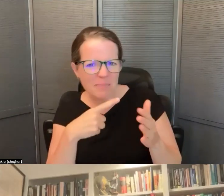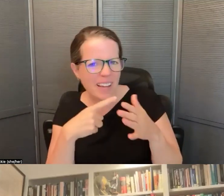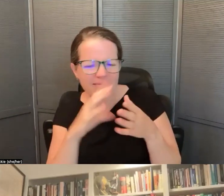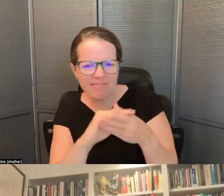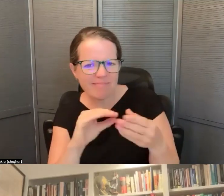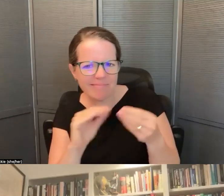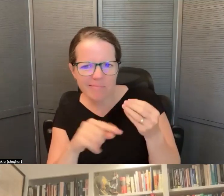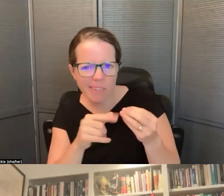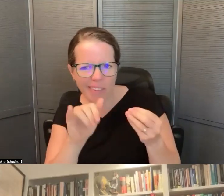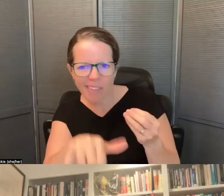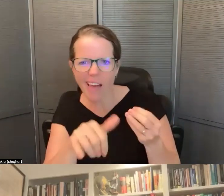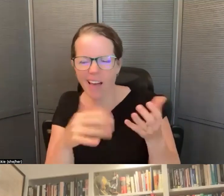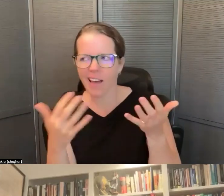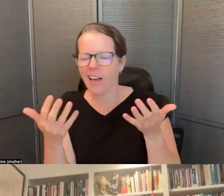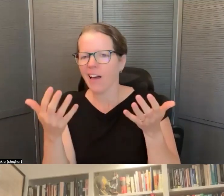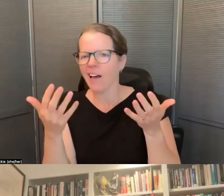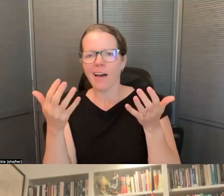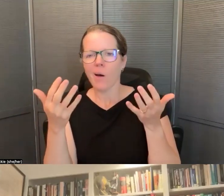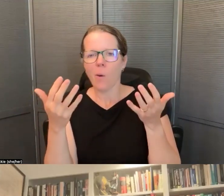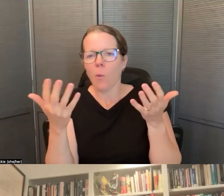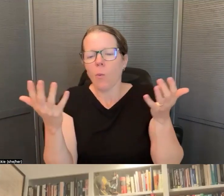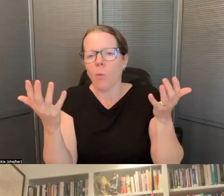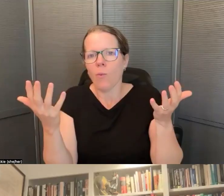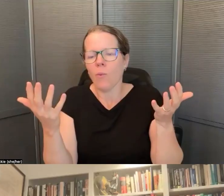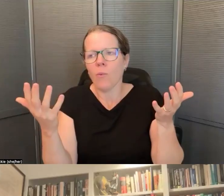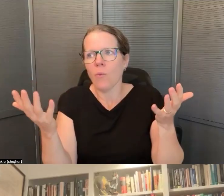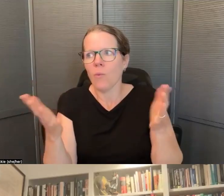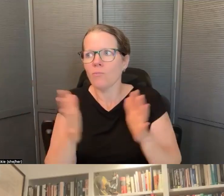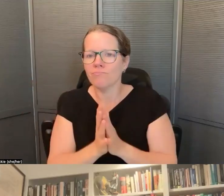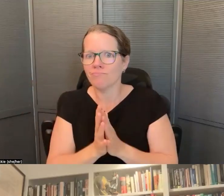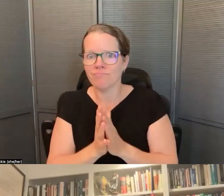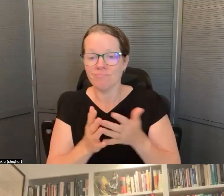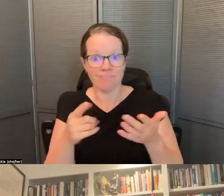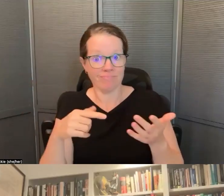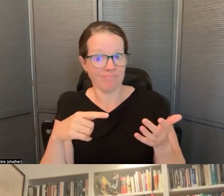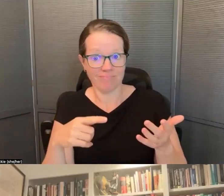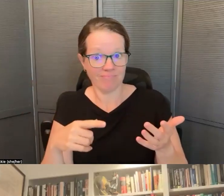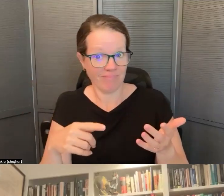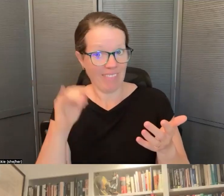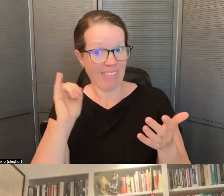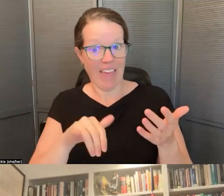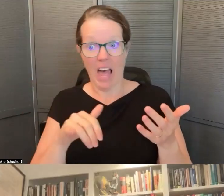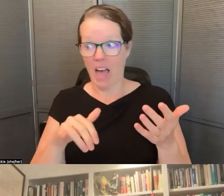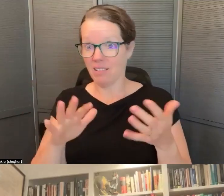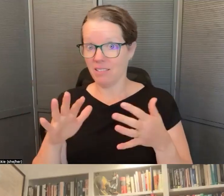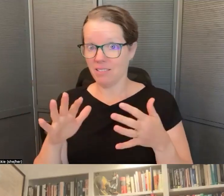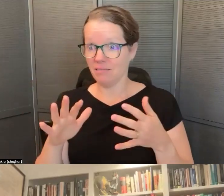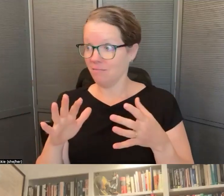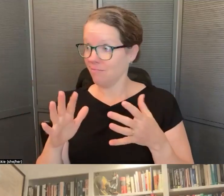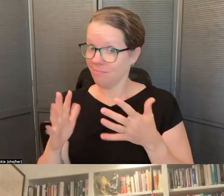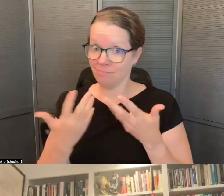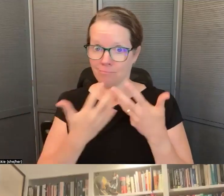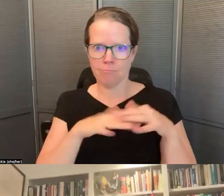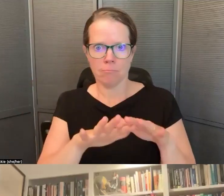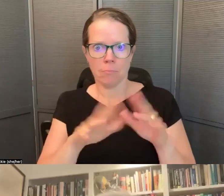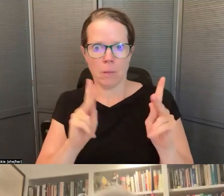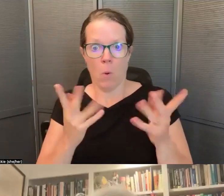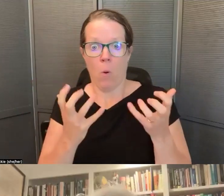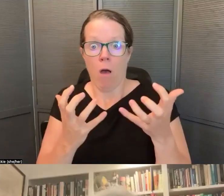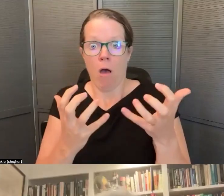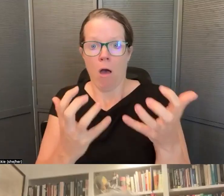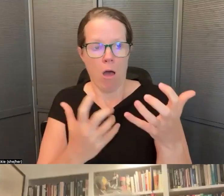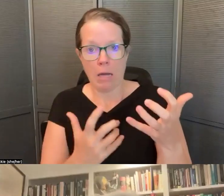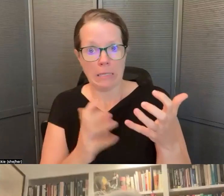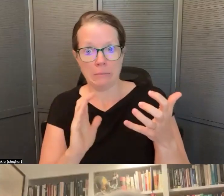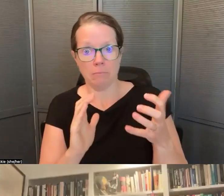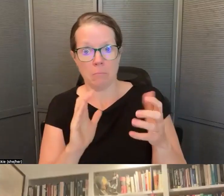what the implications for, the amazing reception to this sort of work has been? Sure. Jasen, do